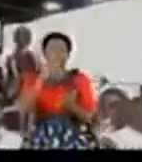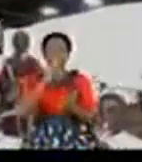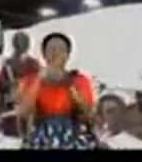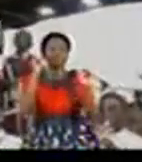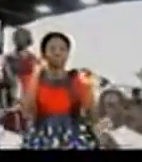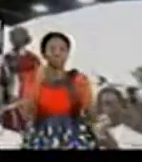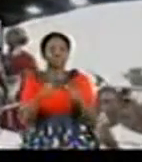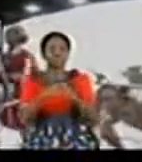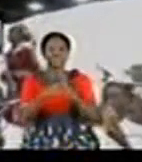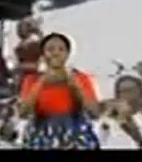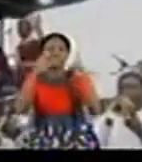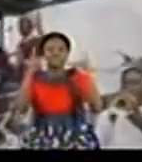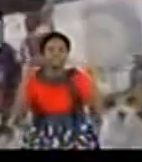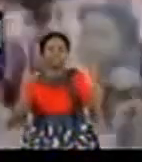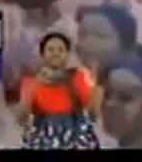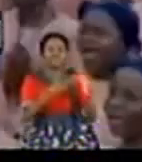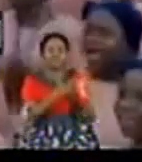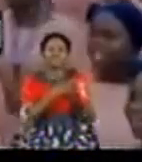youry